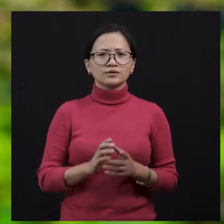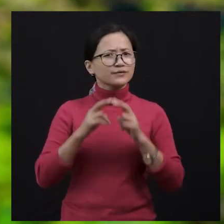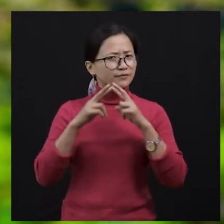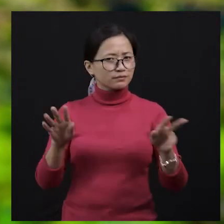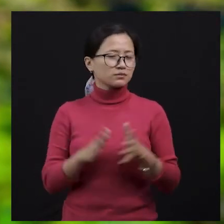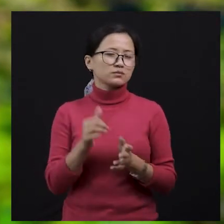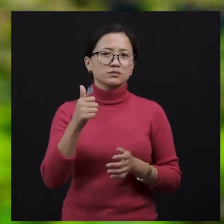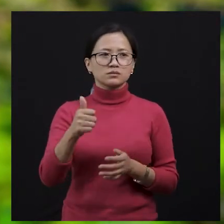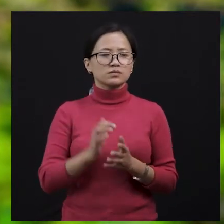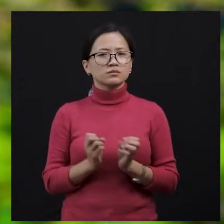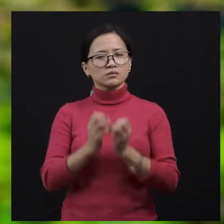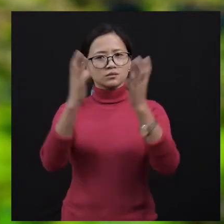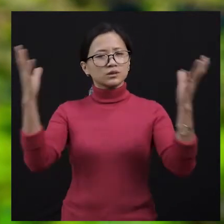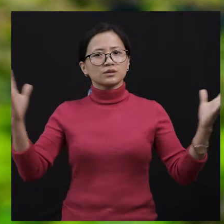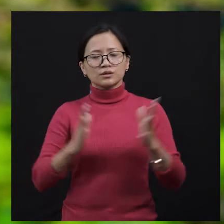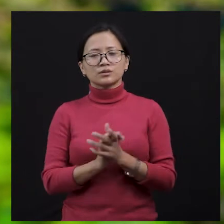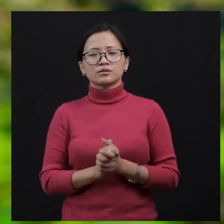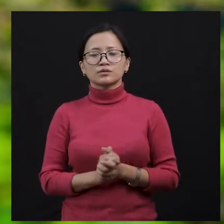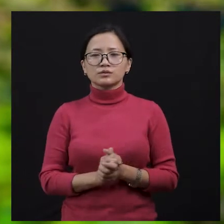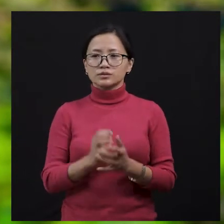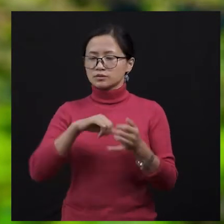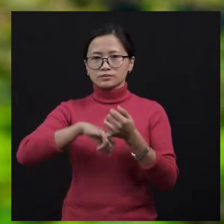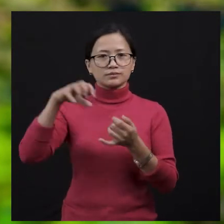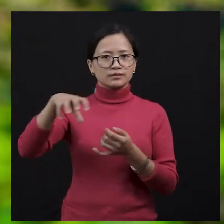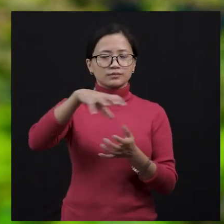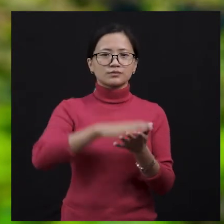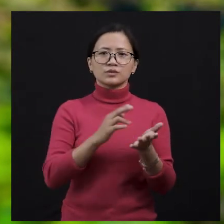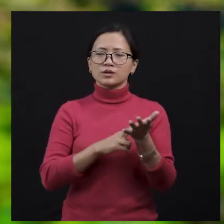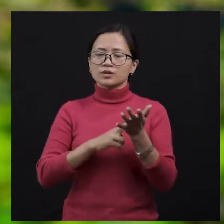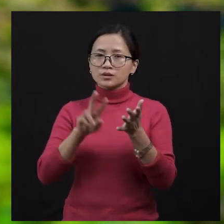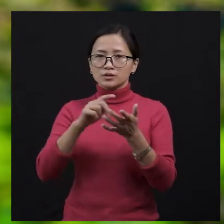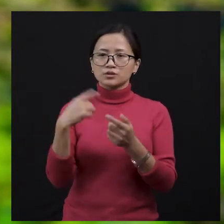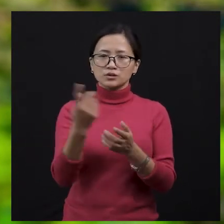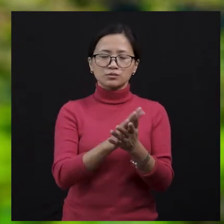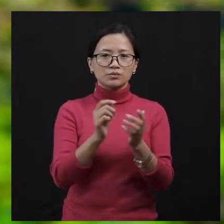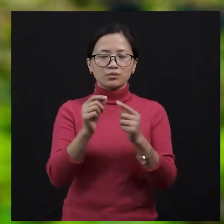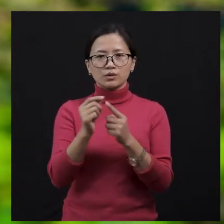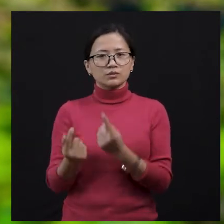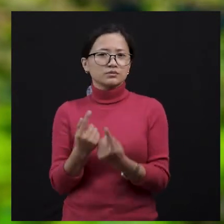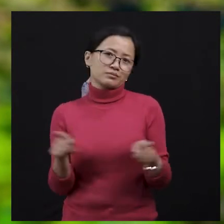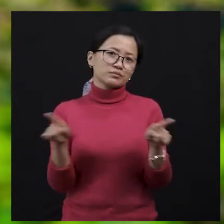good, right? We have many wildlife sanctuaries in our state. We have national parks as well, right?